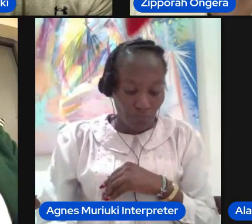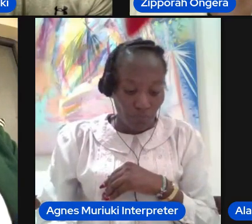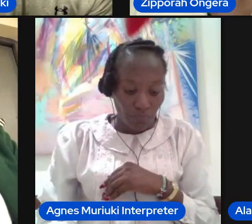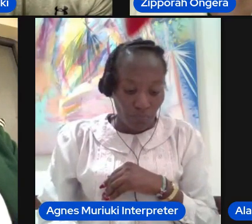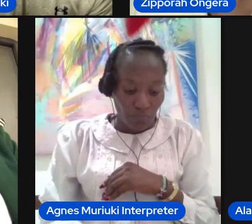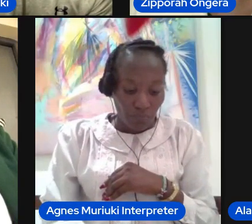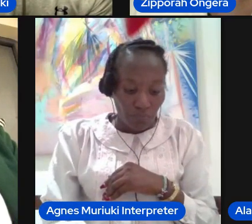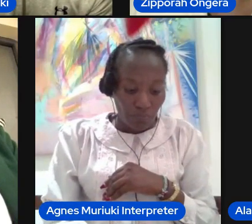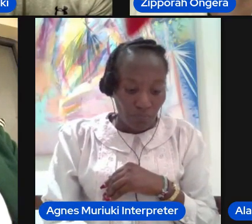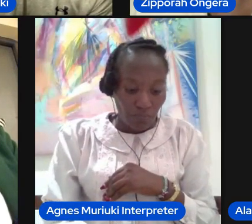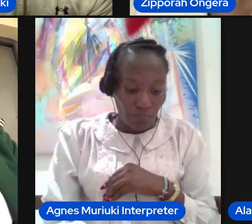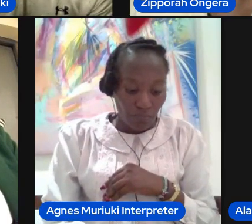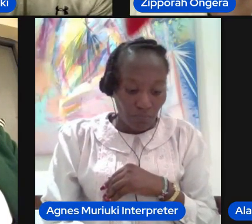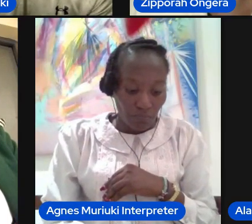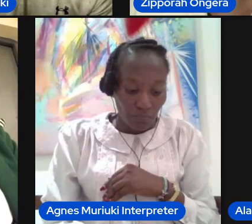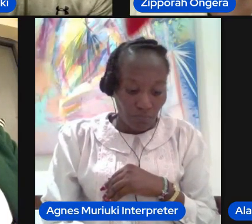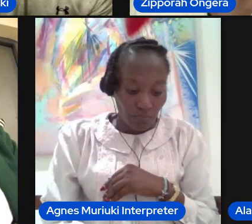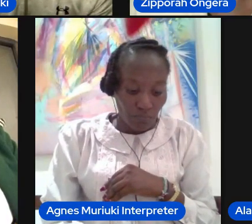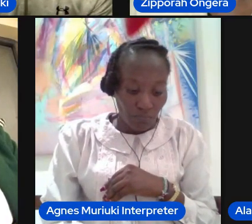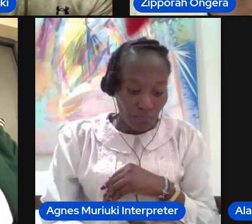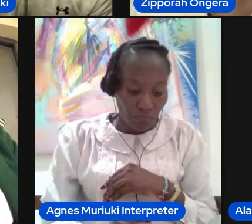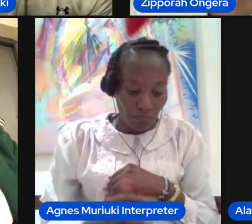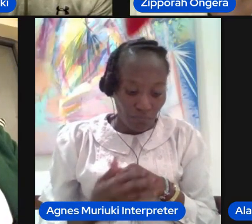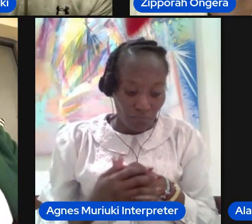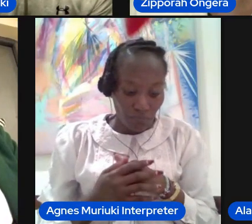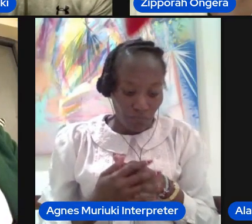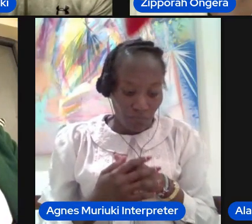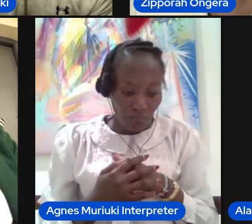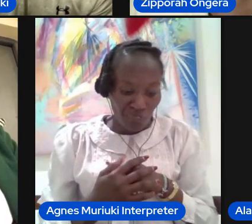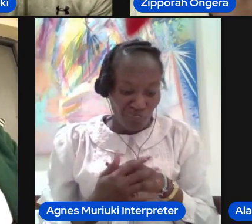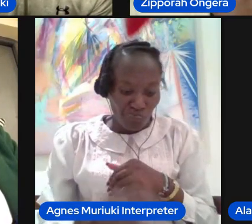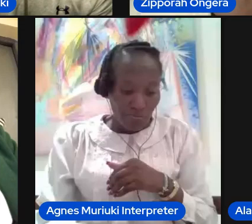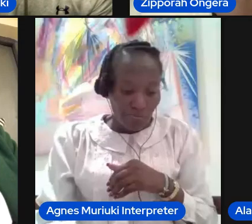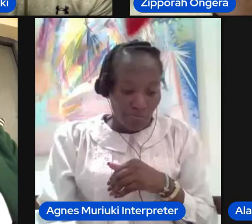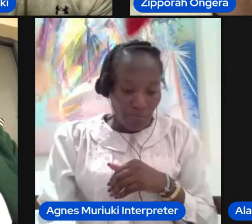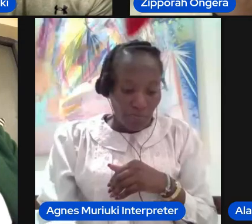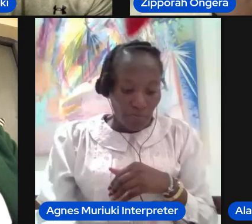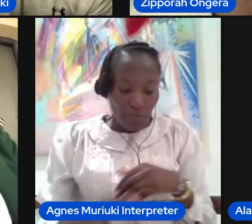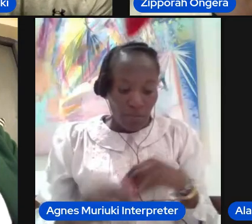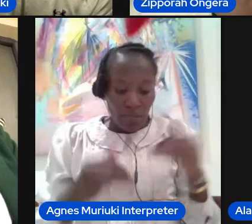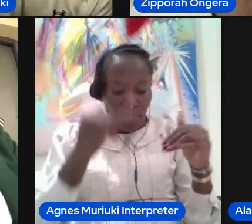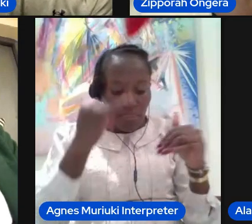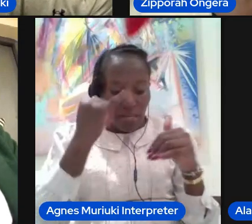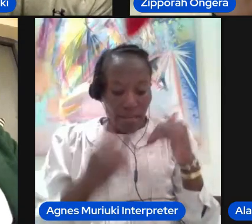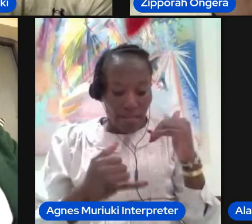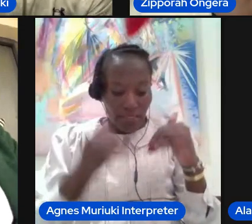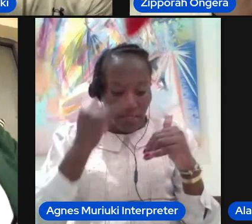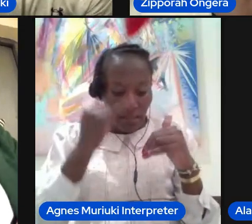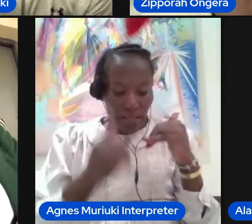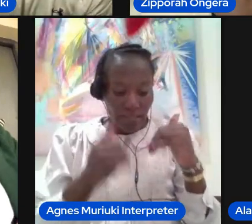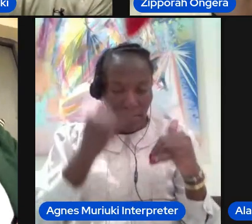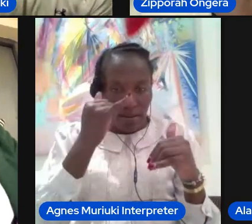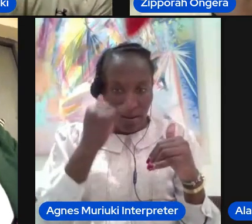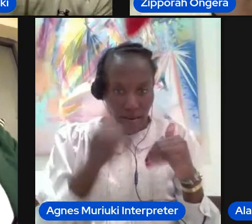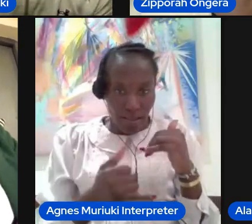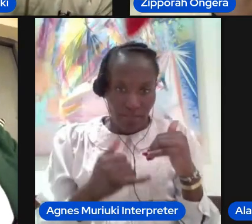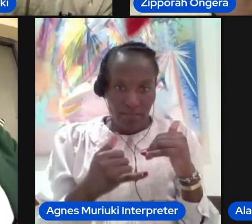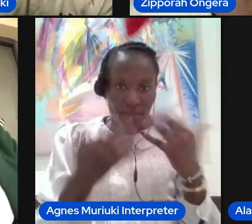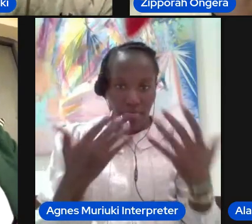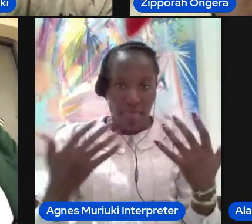this question to Zipporah. The last thing that Janet said was actually we